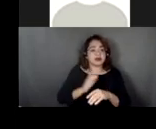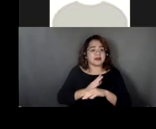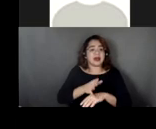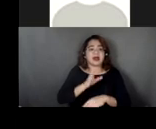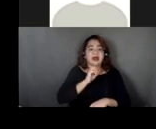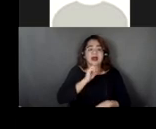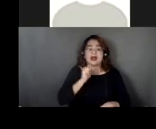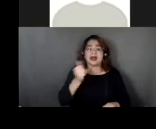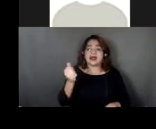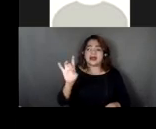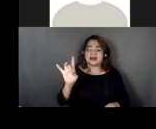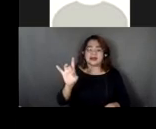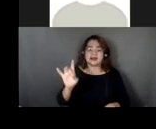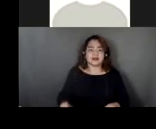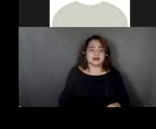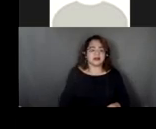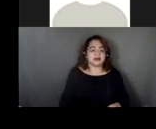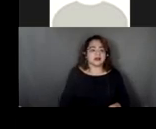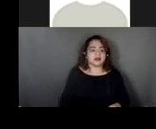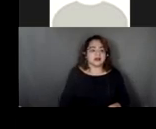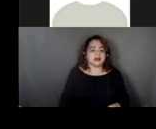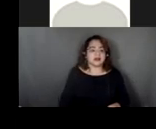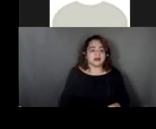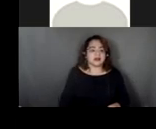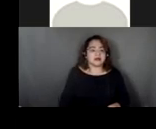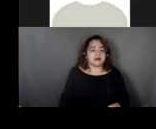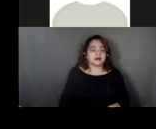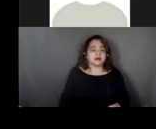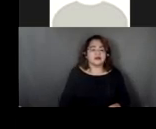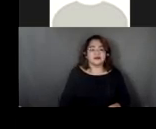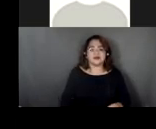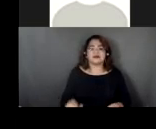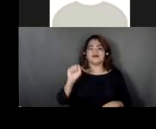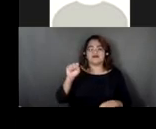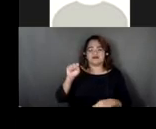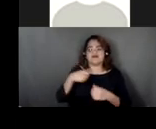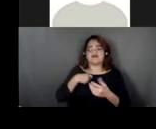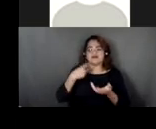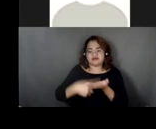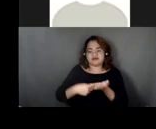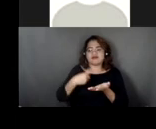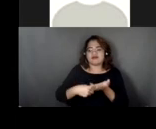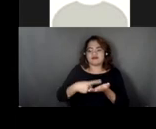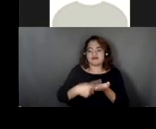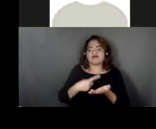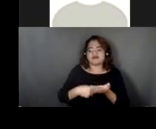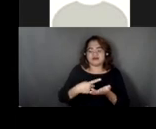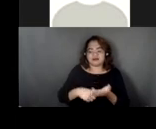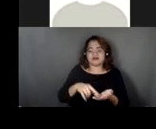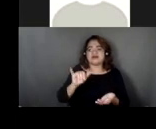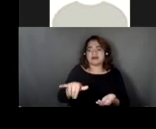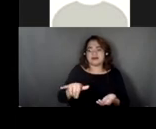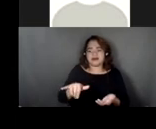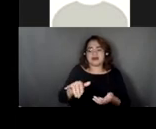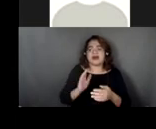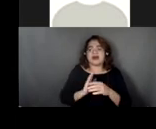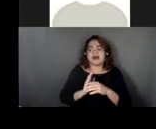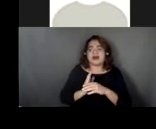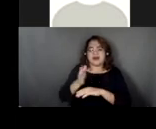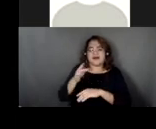18? Yeah, so I think, we've sort of touched on that, which is that we then respond